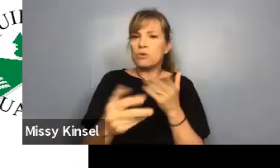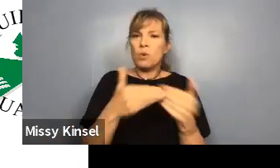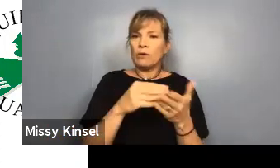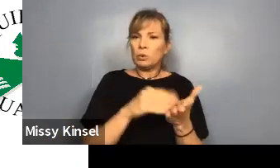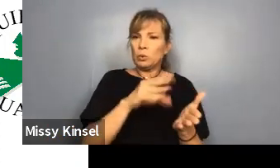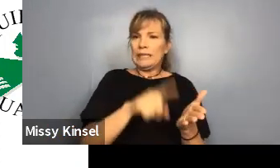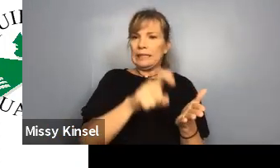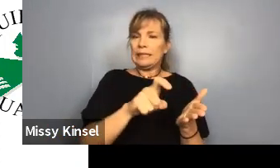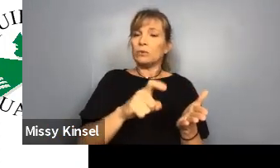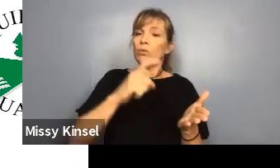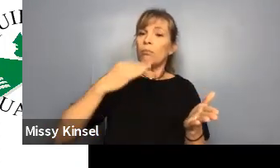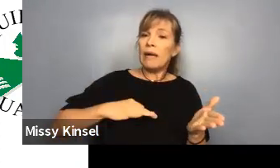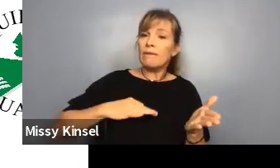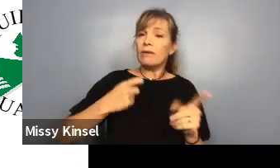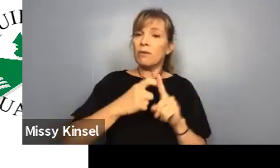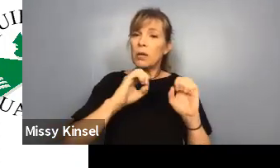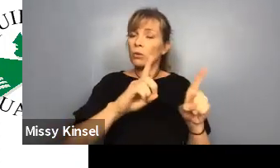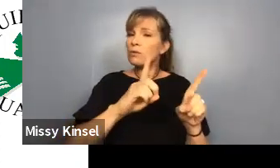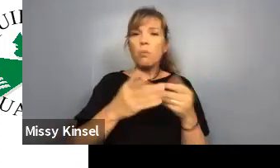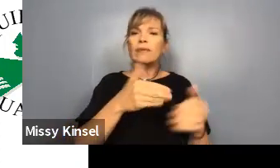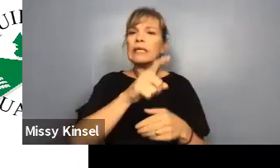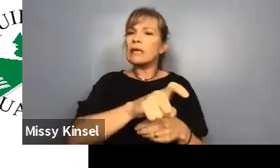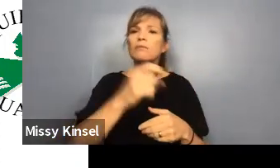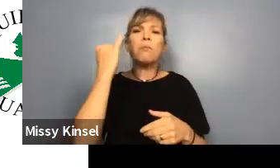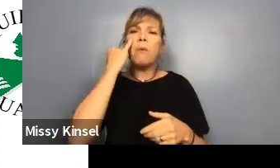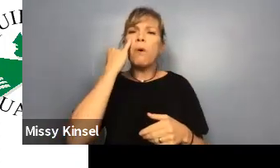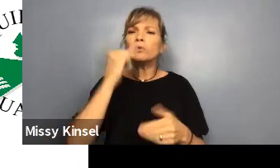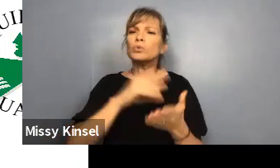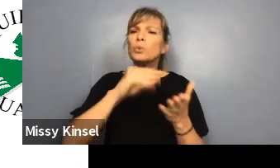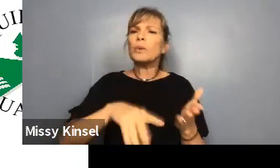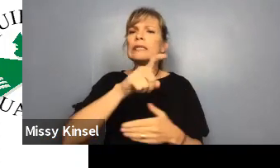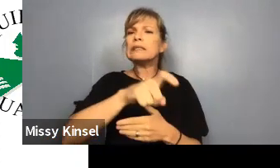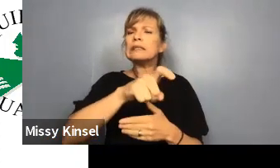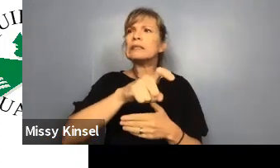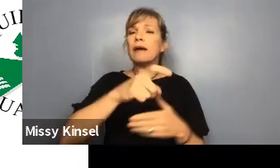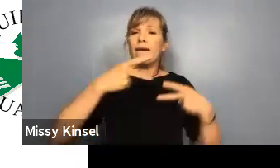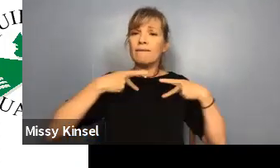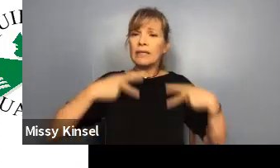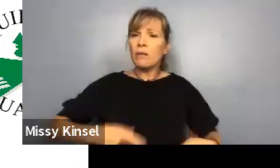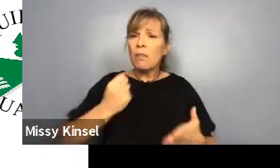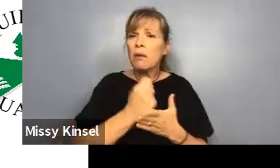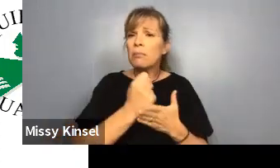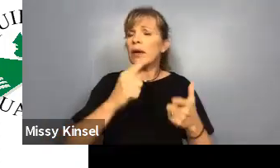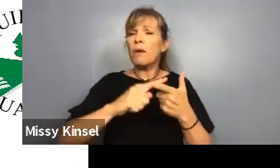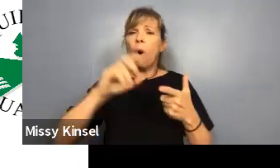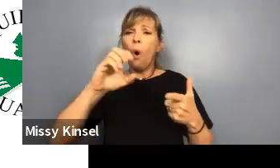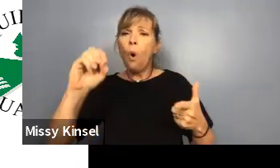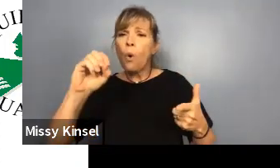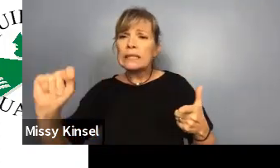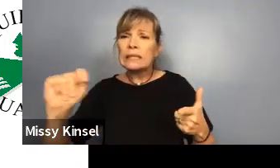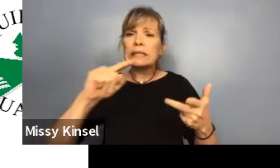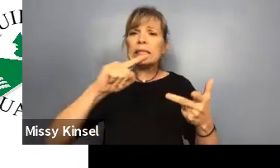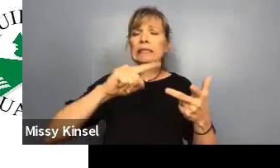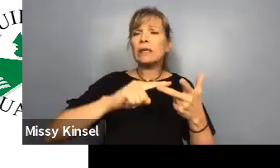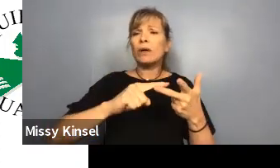needs to benefit from their education, if they need physical therapy, occupational therapy, social